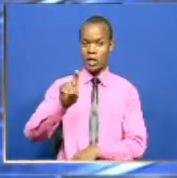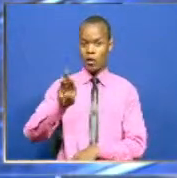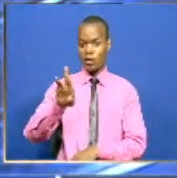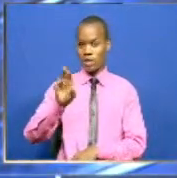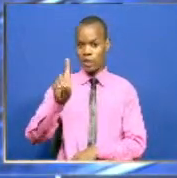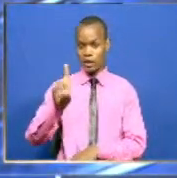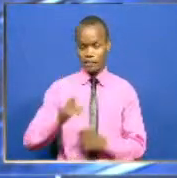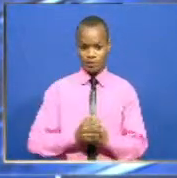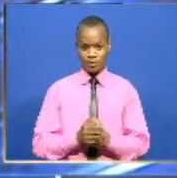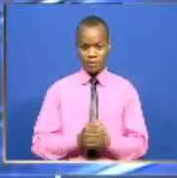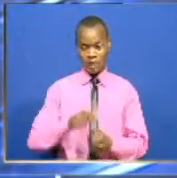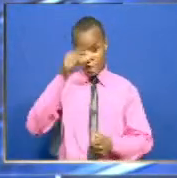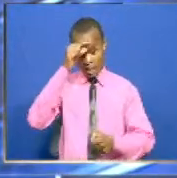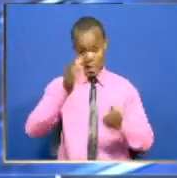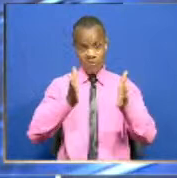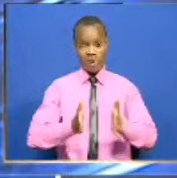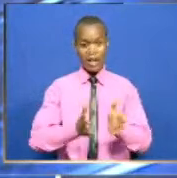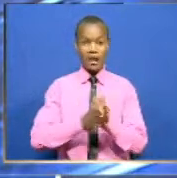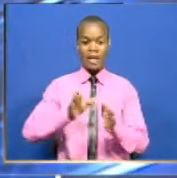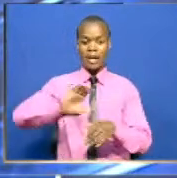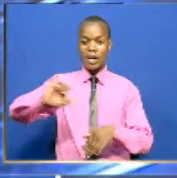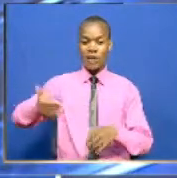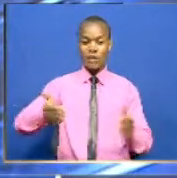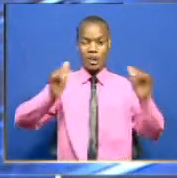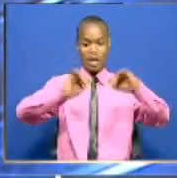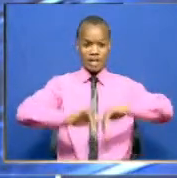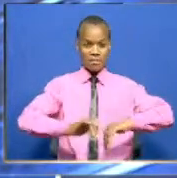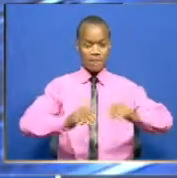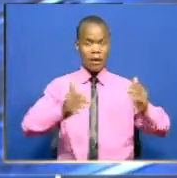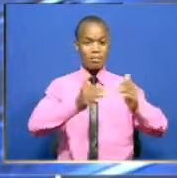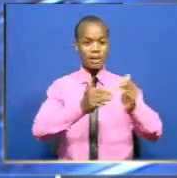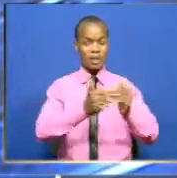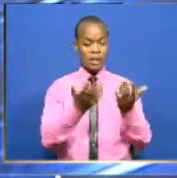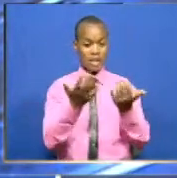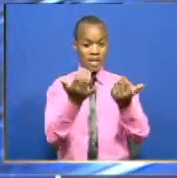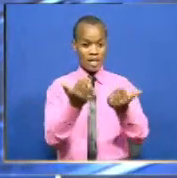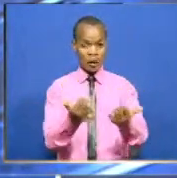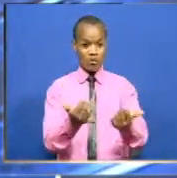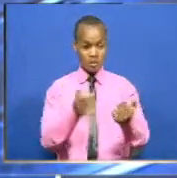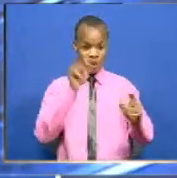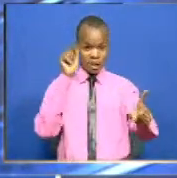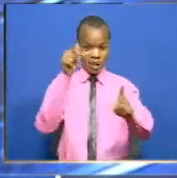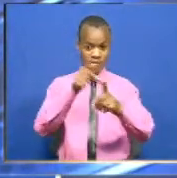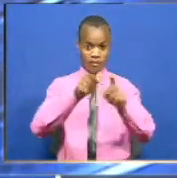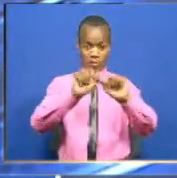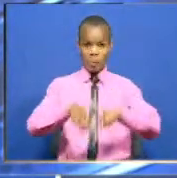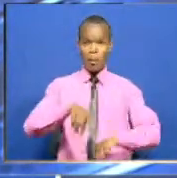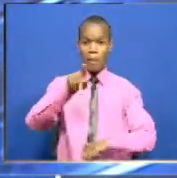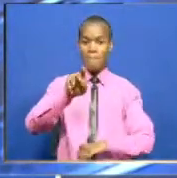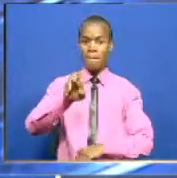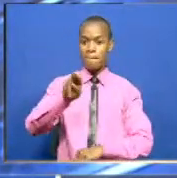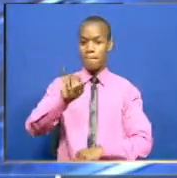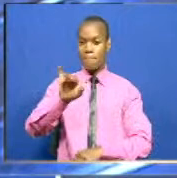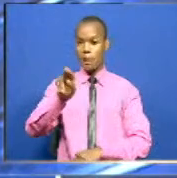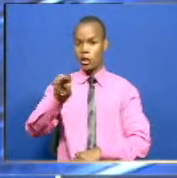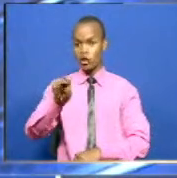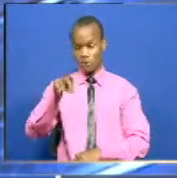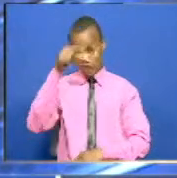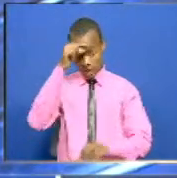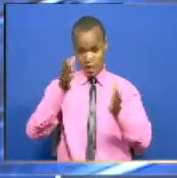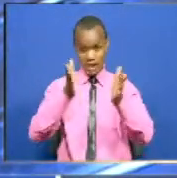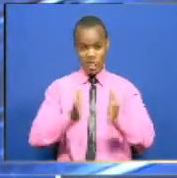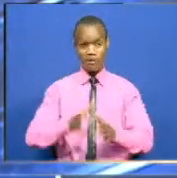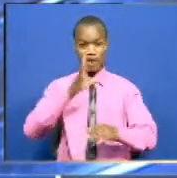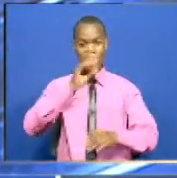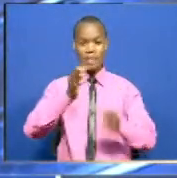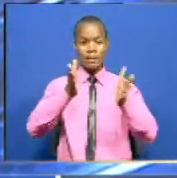and County Assemblies Forum are now jointly pushing for an exclusive pension scheme for governors, speakers, and members